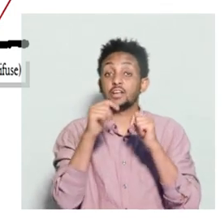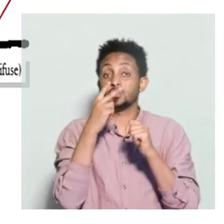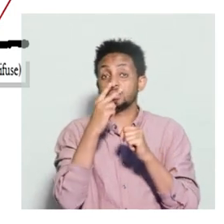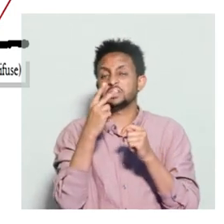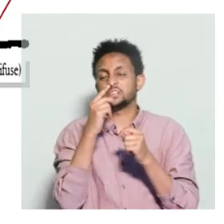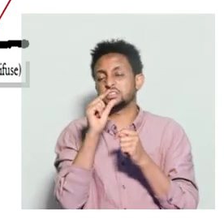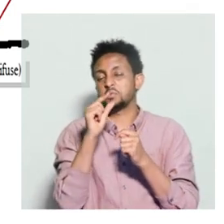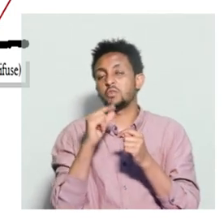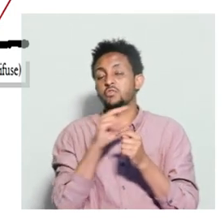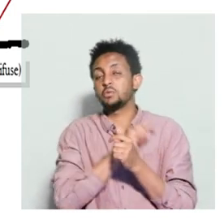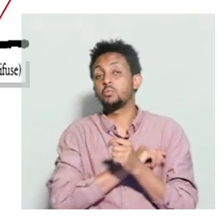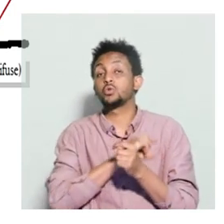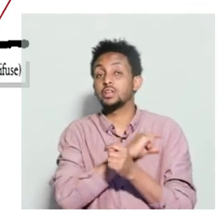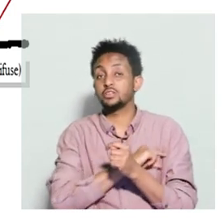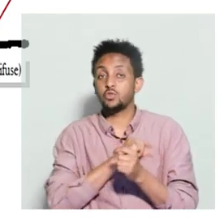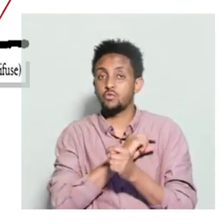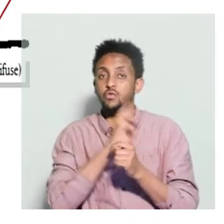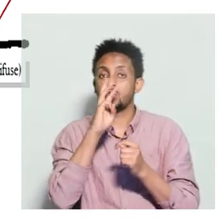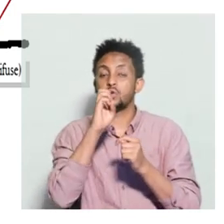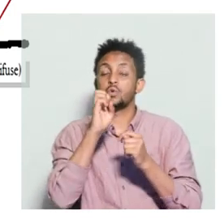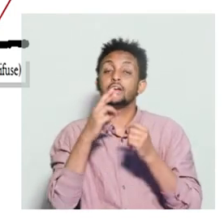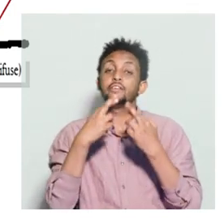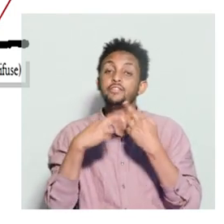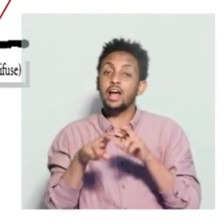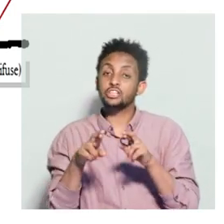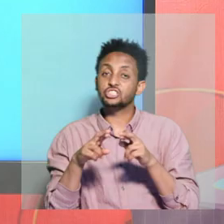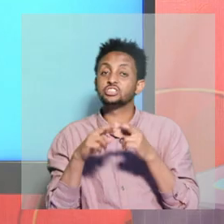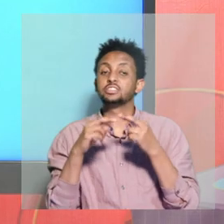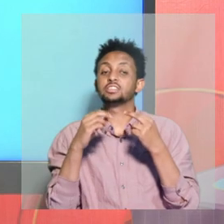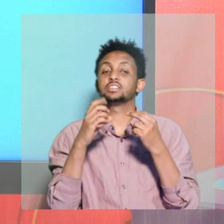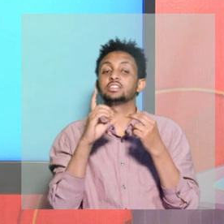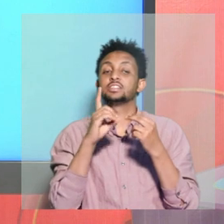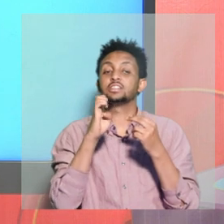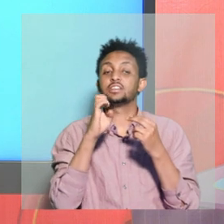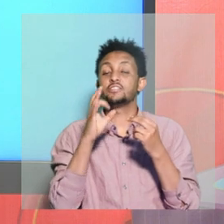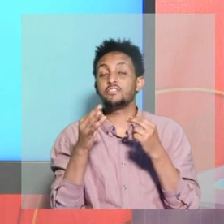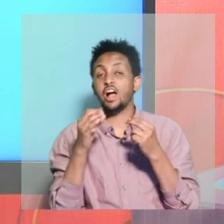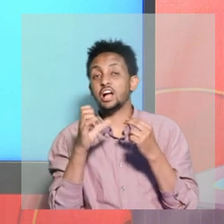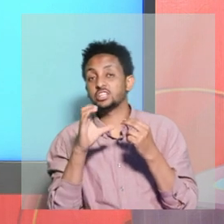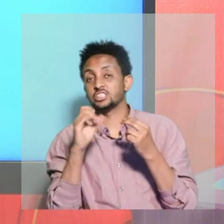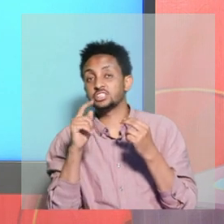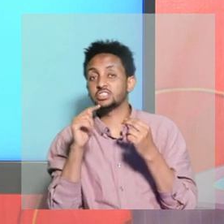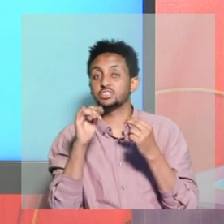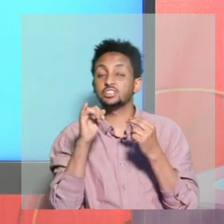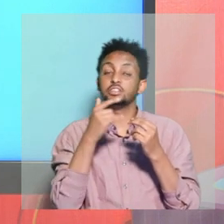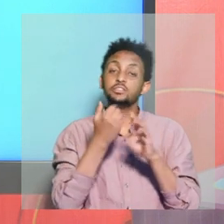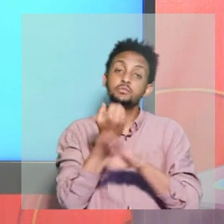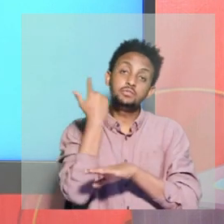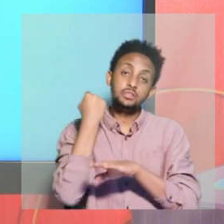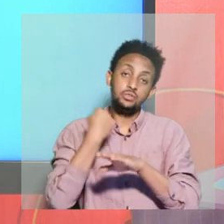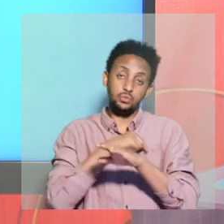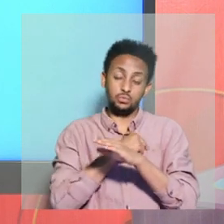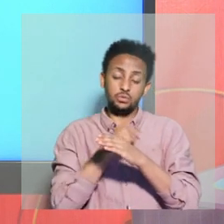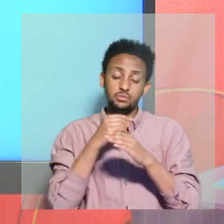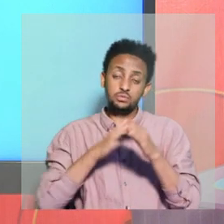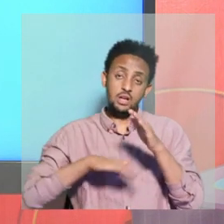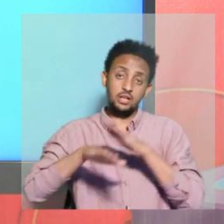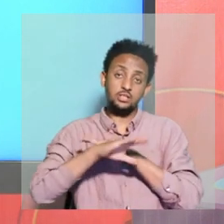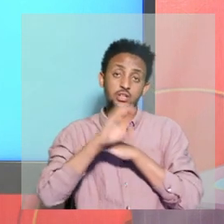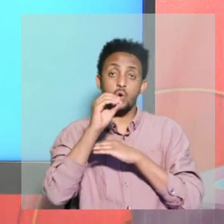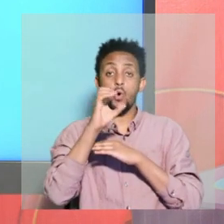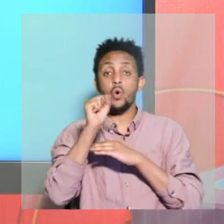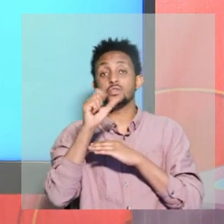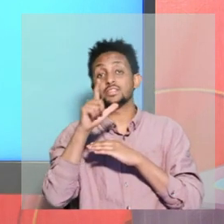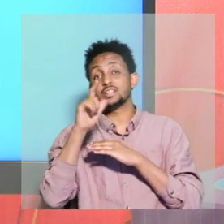see some of the properties of waves. Reflection, refraction, diffraction, and interference, as we have previously discussed under oscillation and